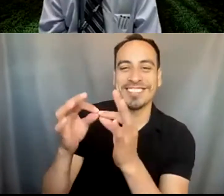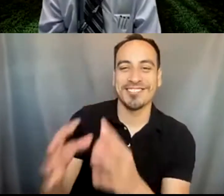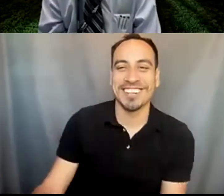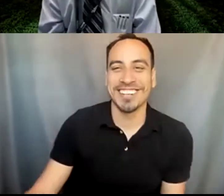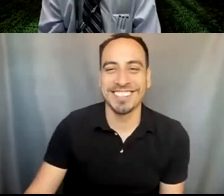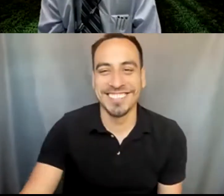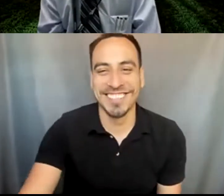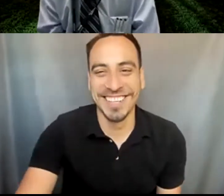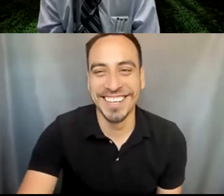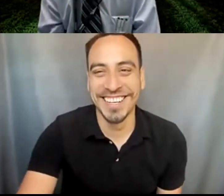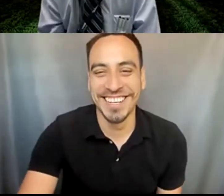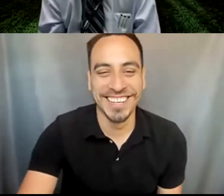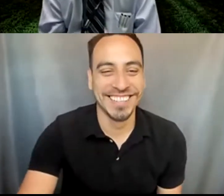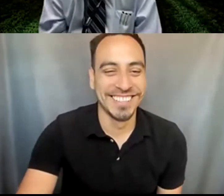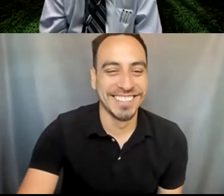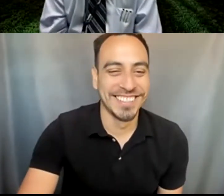many people.